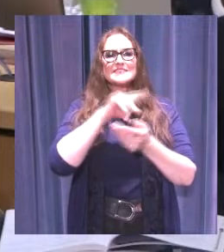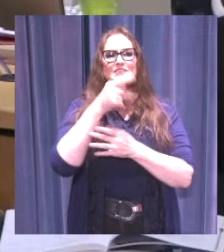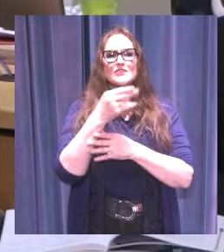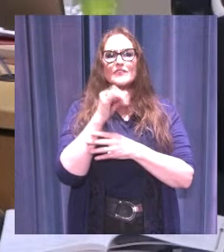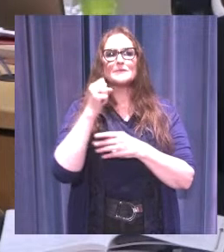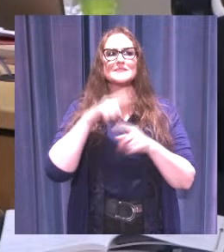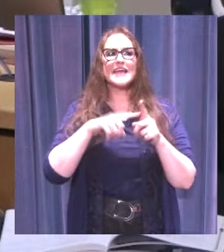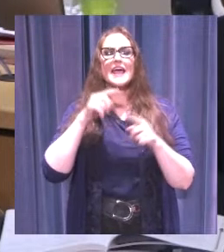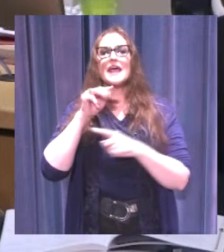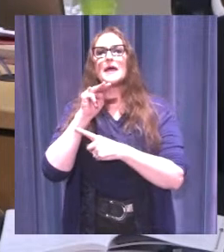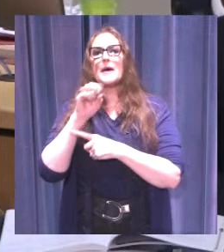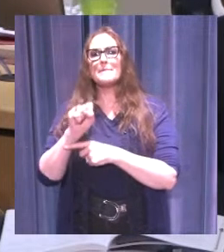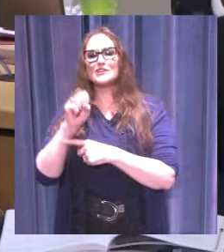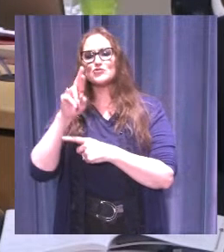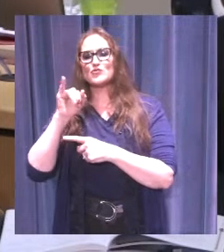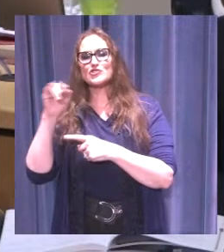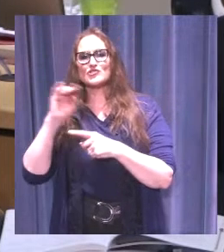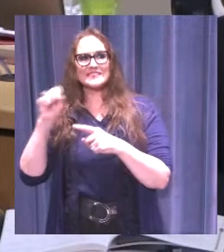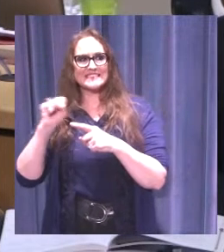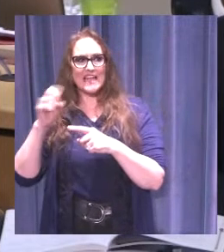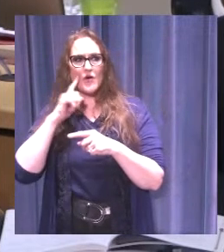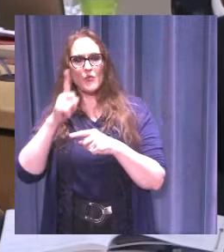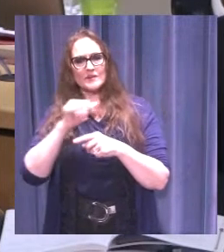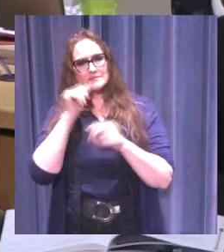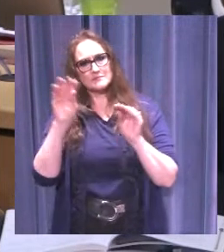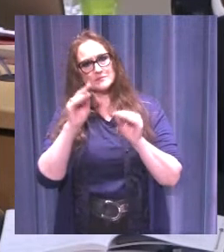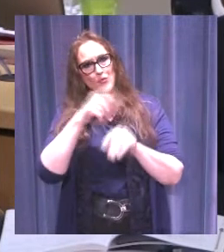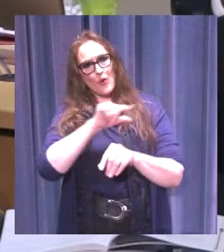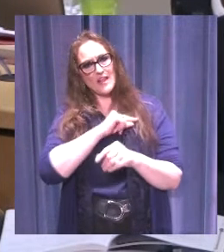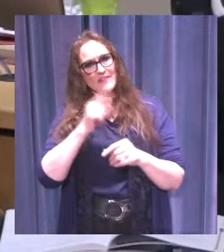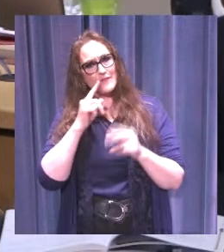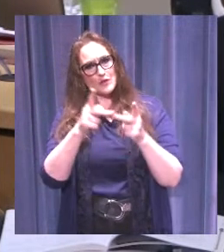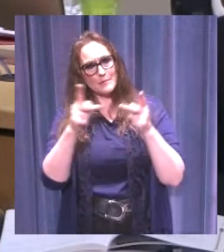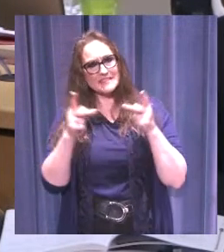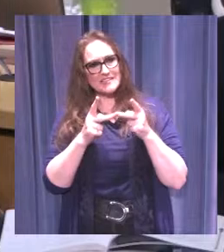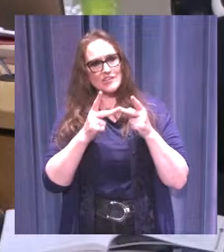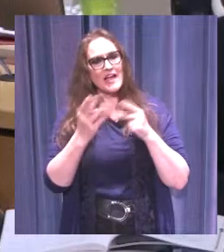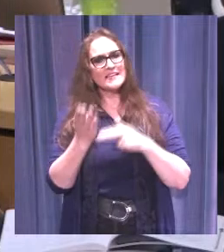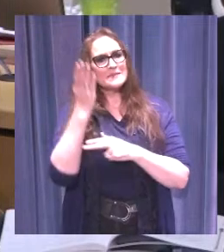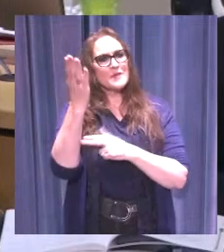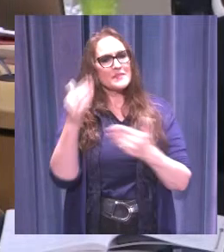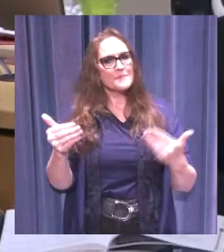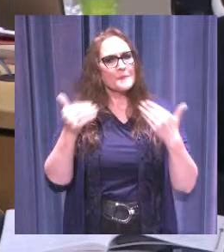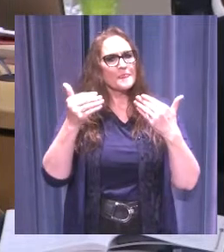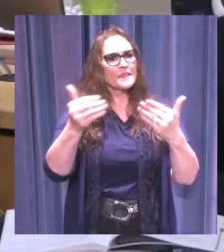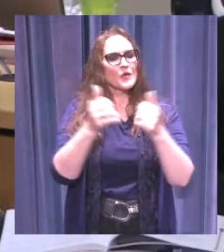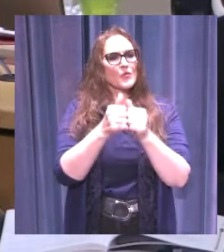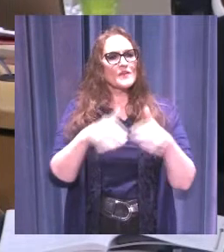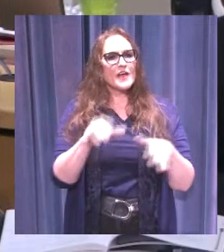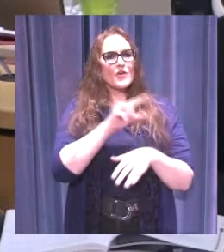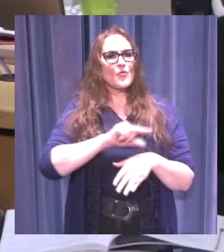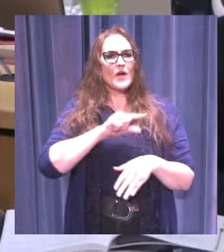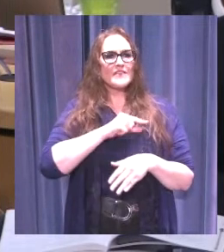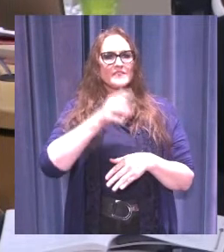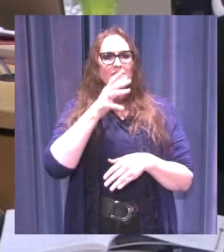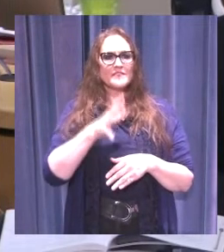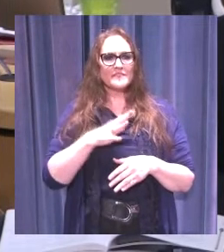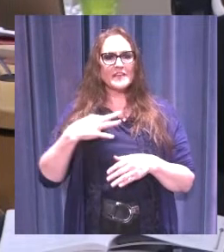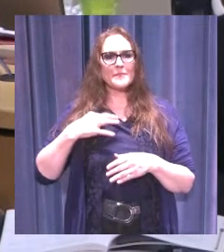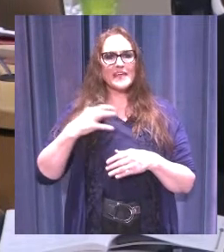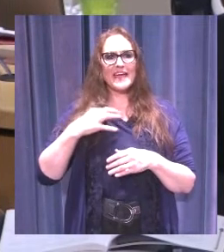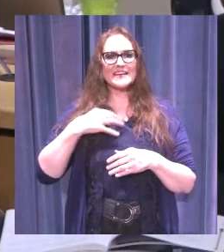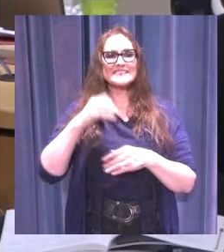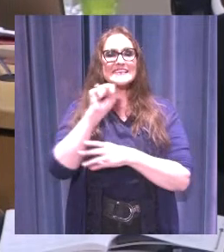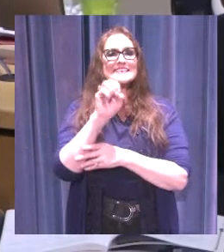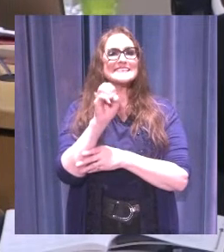Ms. Richardson-Snell were clearly unqualified for the position. I submit that moving forward without a qualified female candidate is sexist and